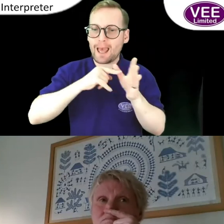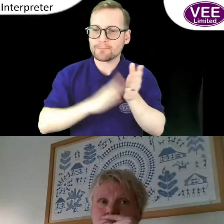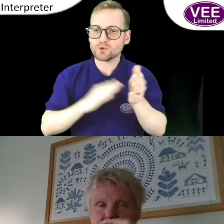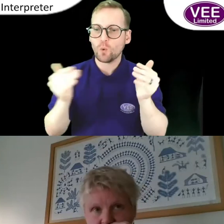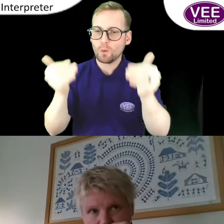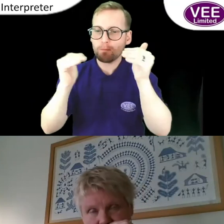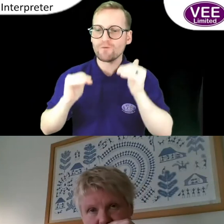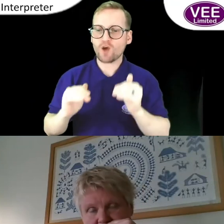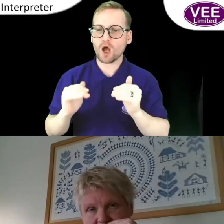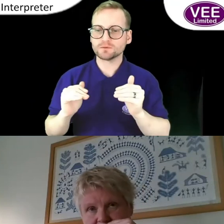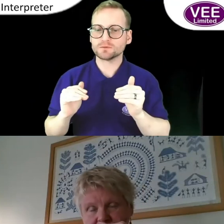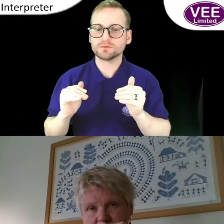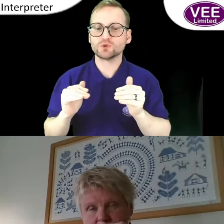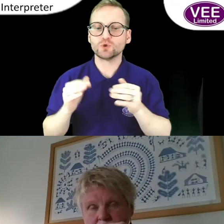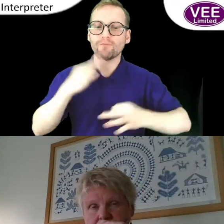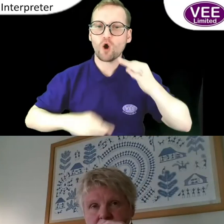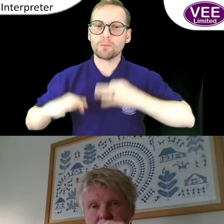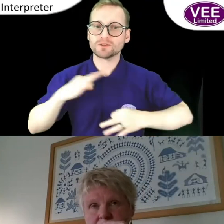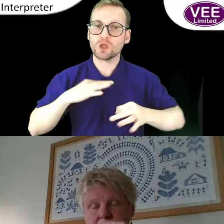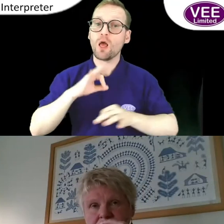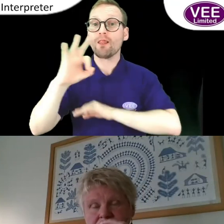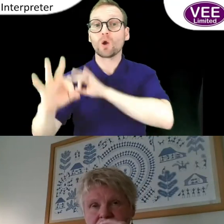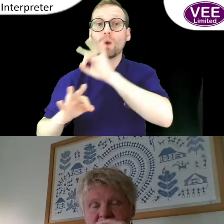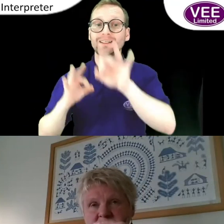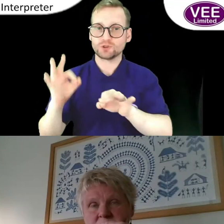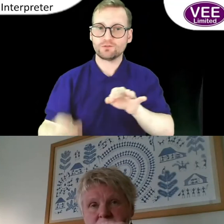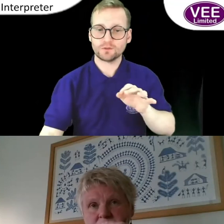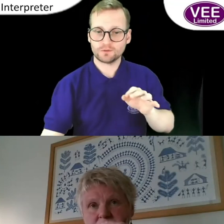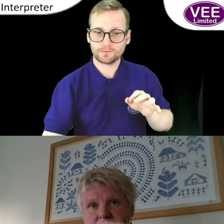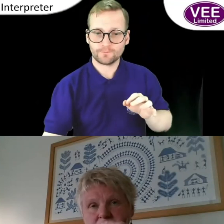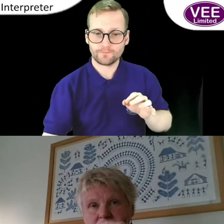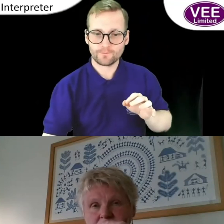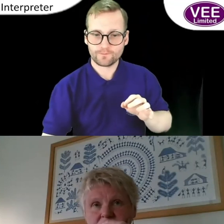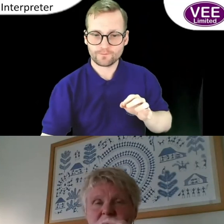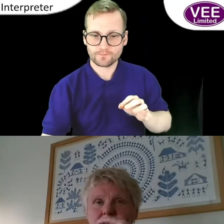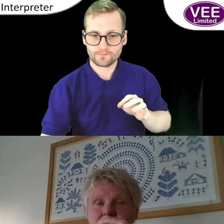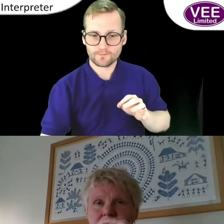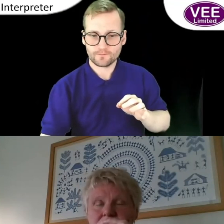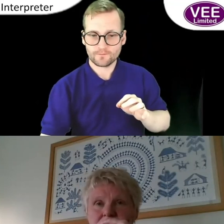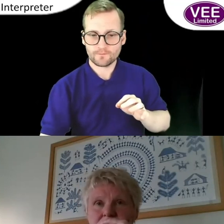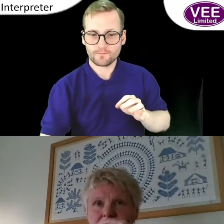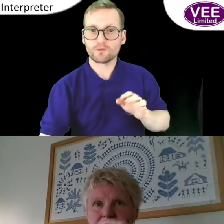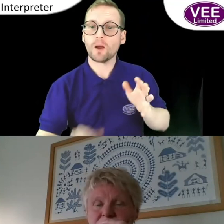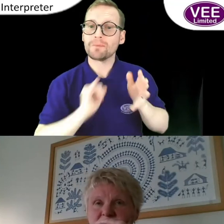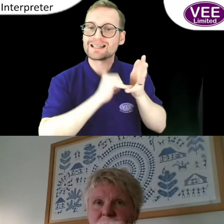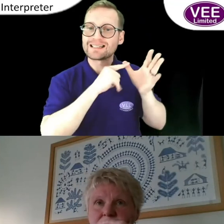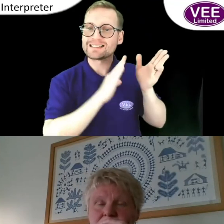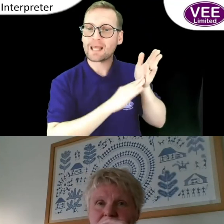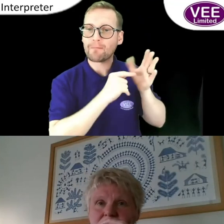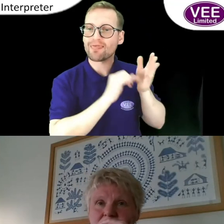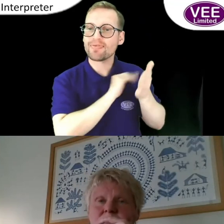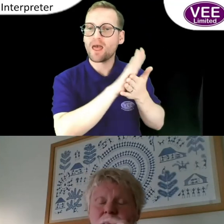the performance. So the question from Samantha Beasley is, at a government level, there are many bad policies